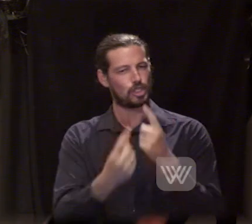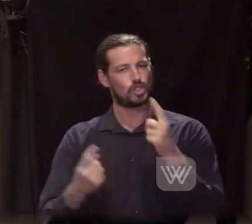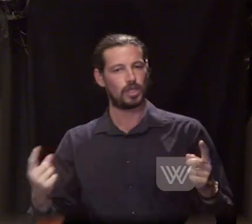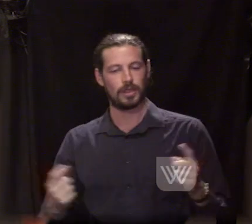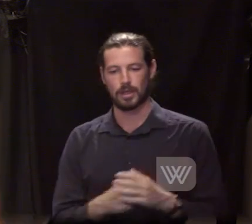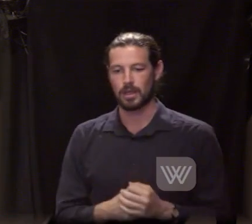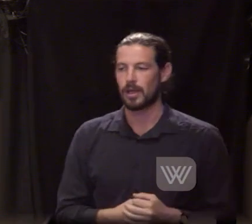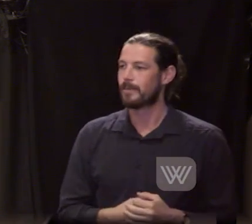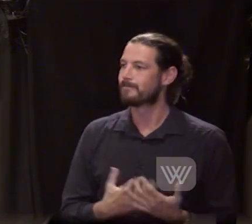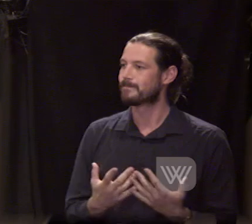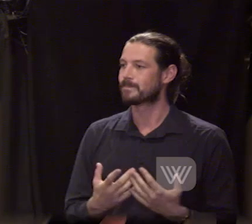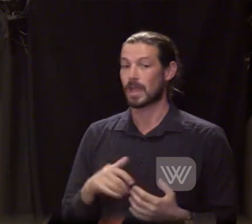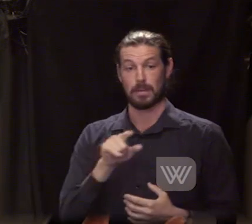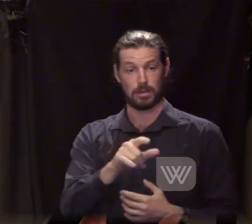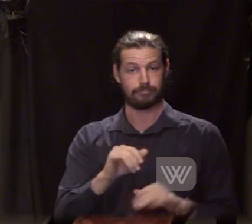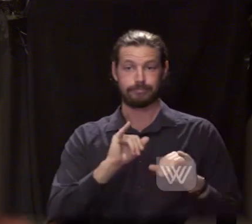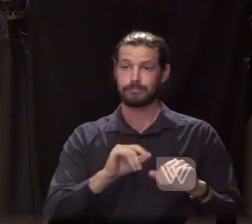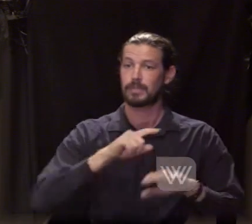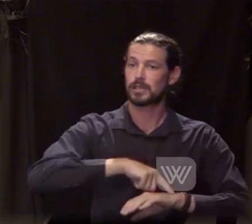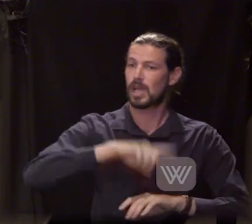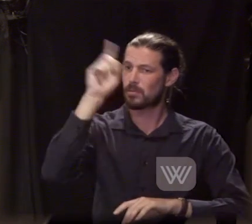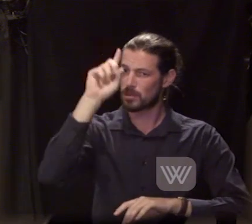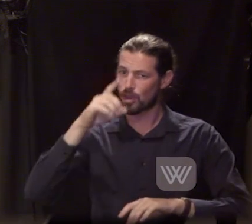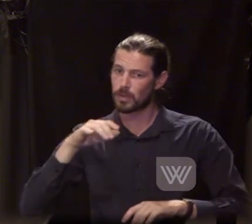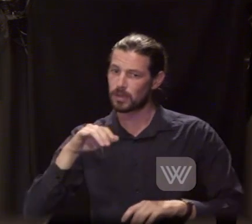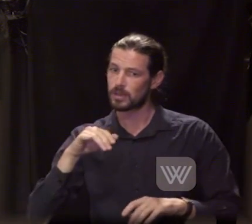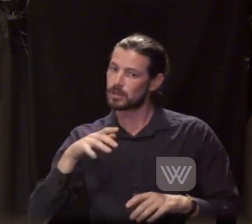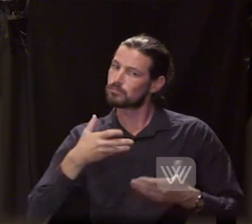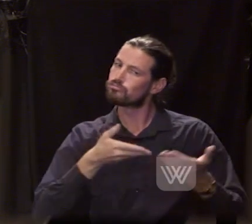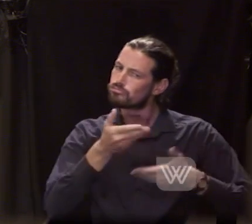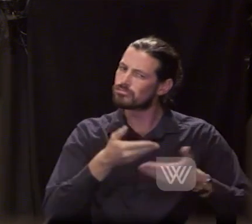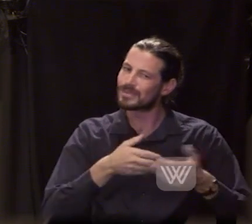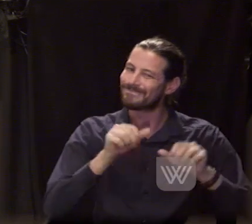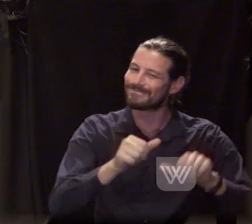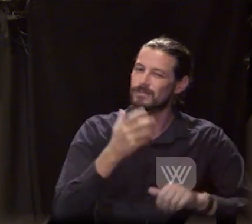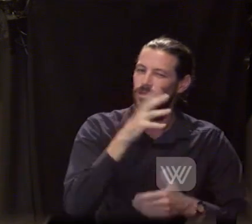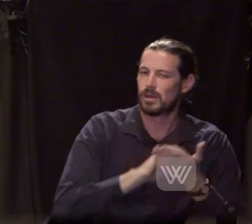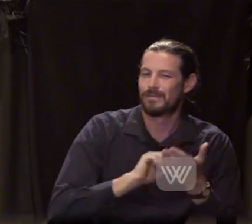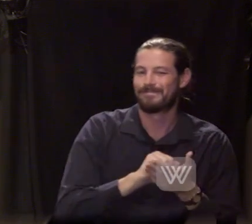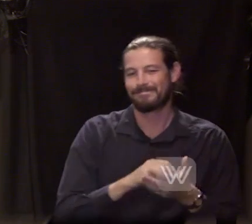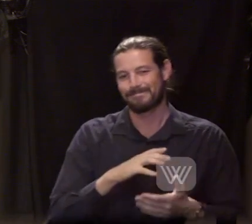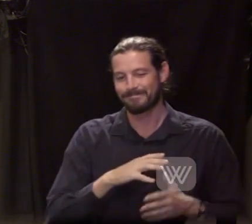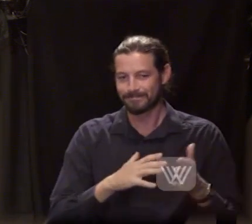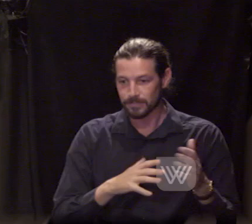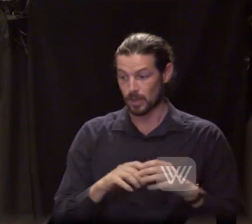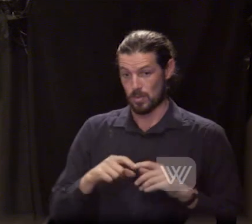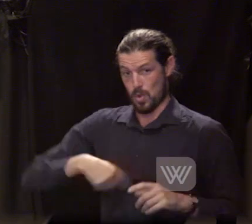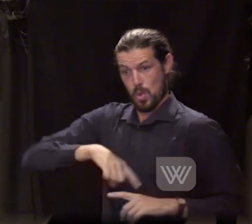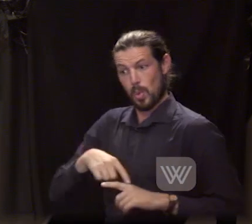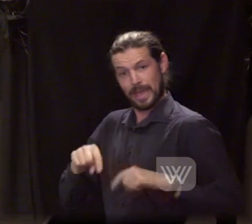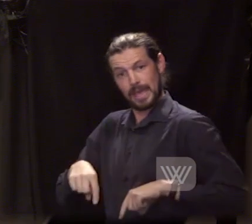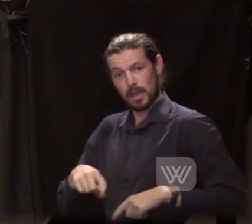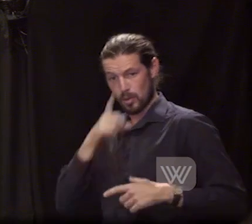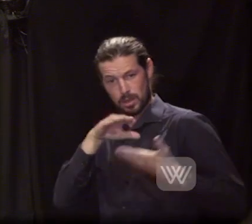okay, I'm sorry you're having a hard time right now, but your family is still here, and we are your family and your friends now, and we're going to work on this together with